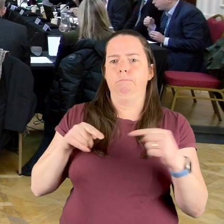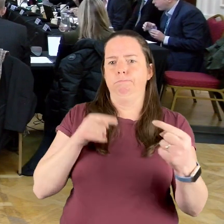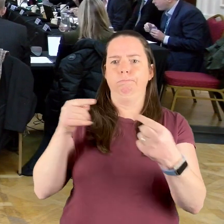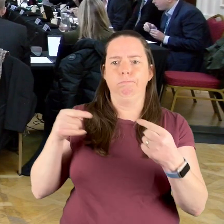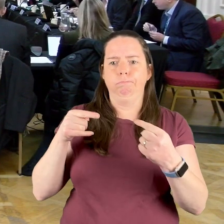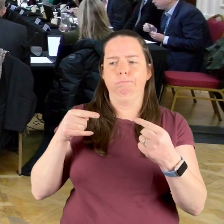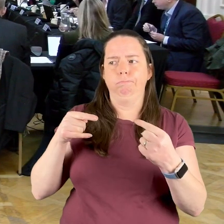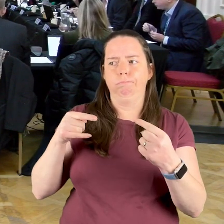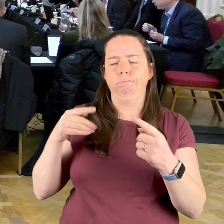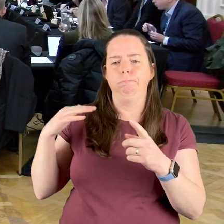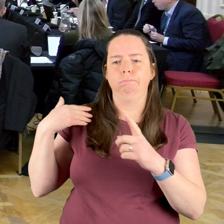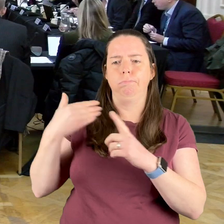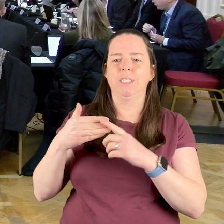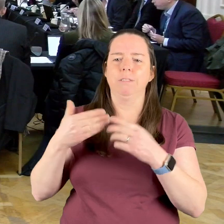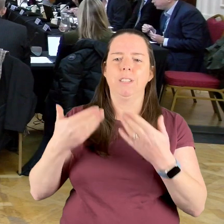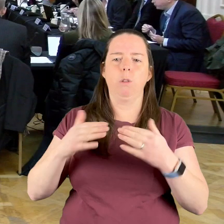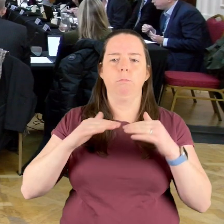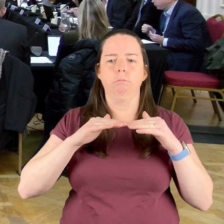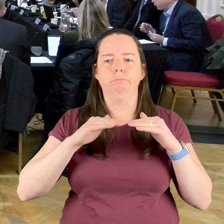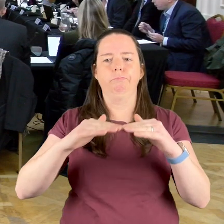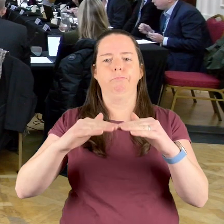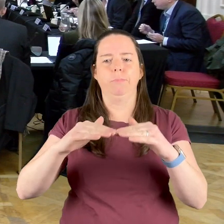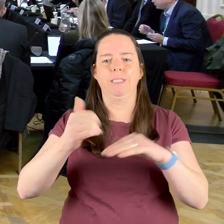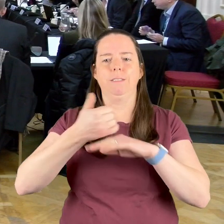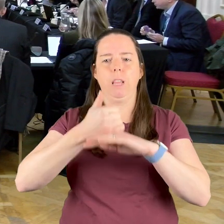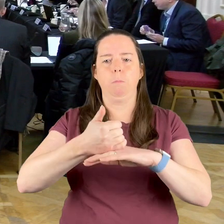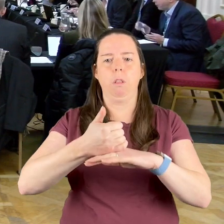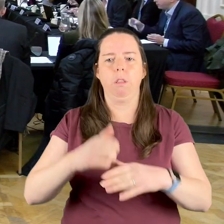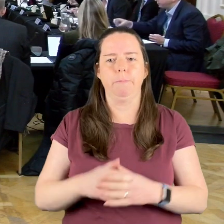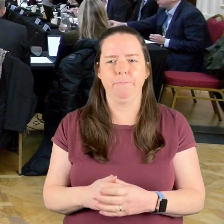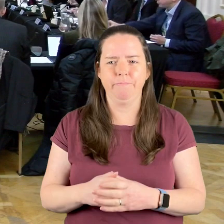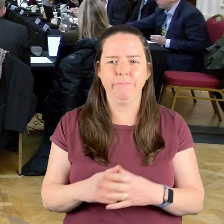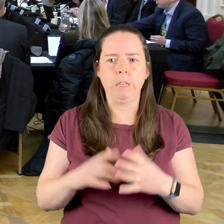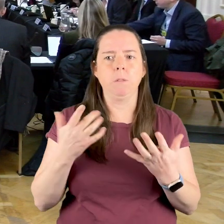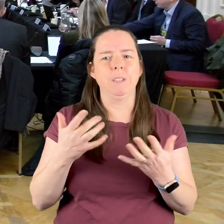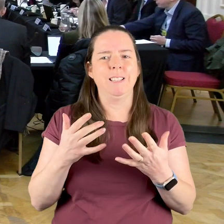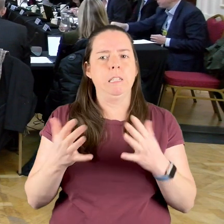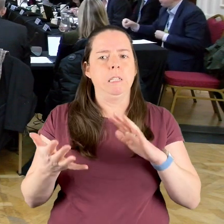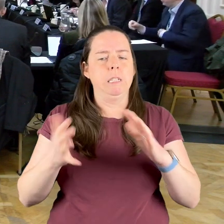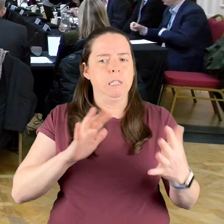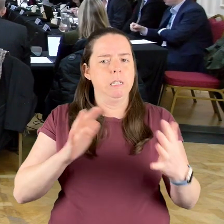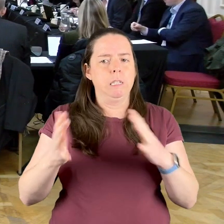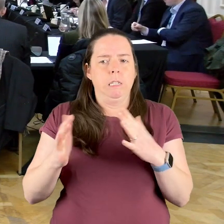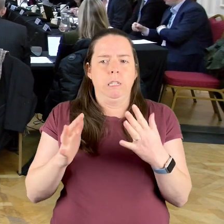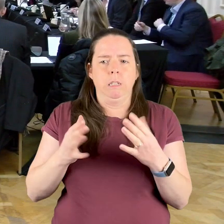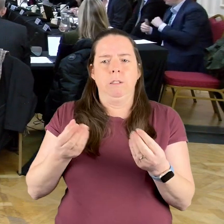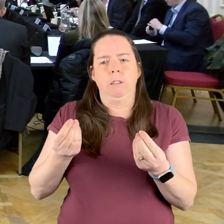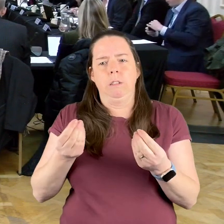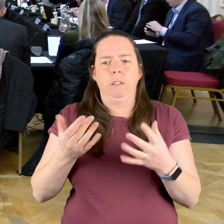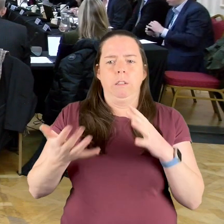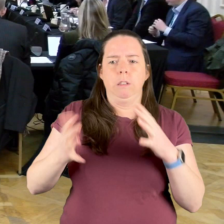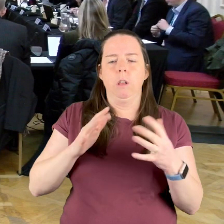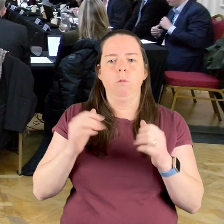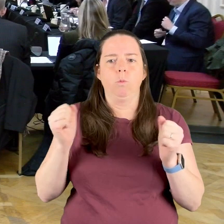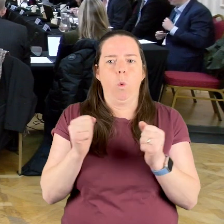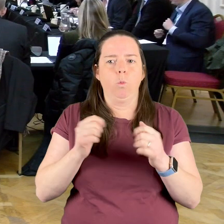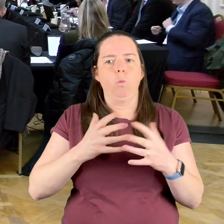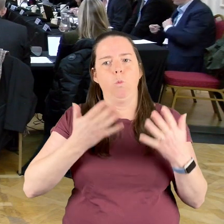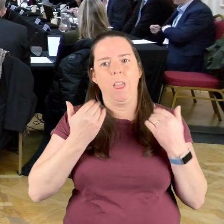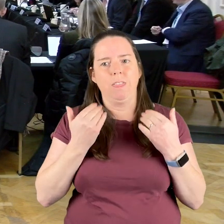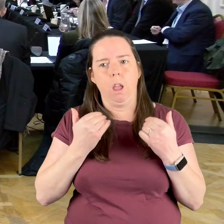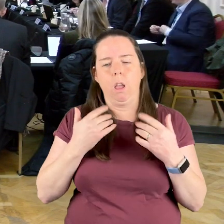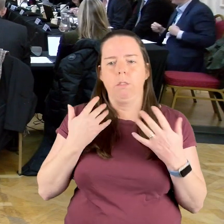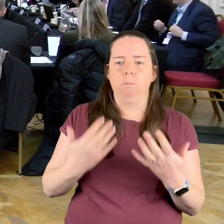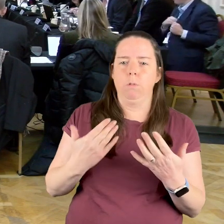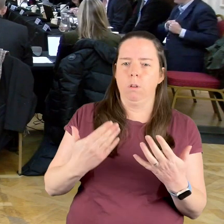challenging period of time. Having said that, I would say it is immensely fragile. The cold weather that we're